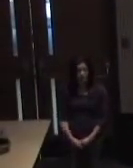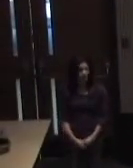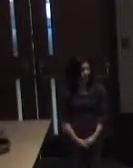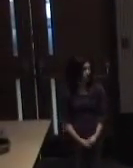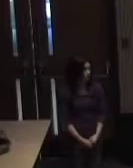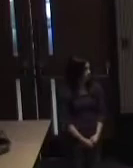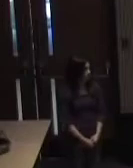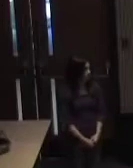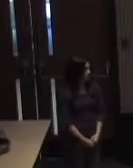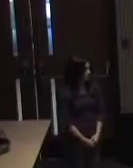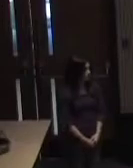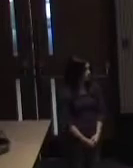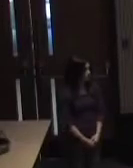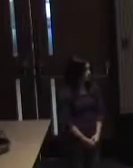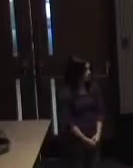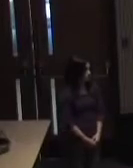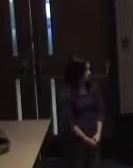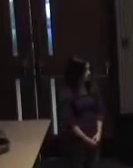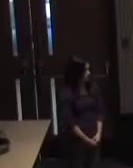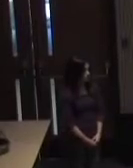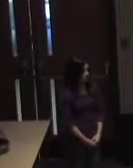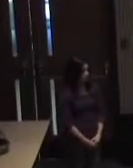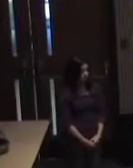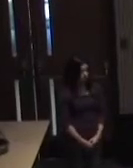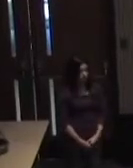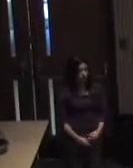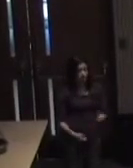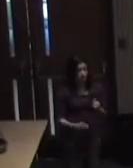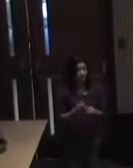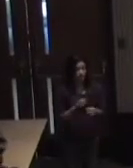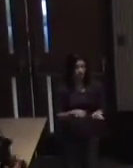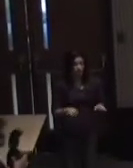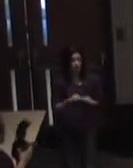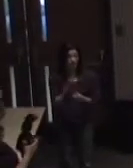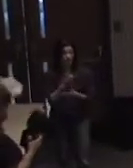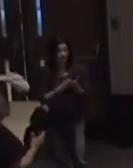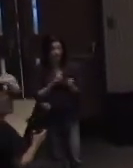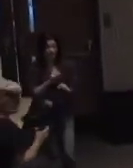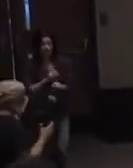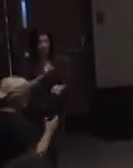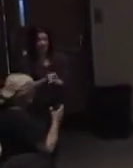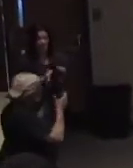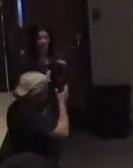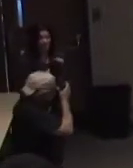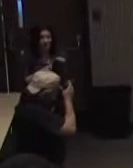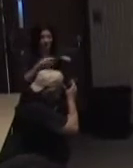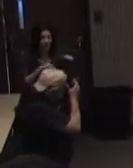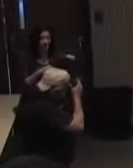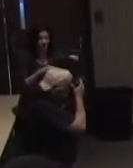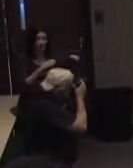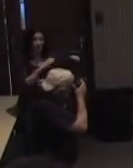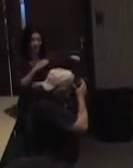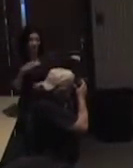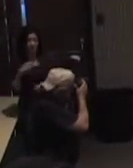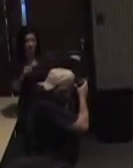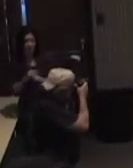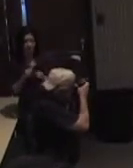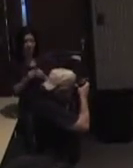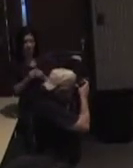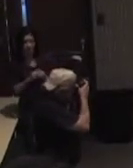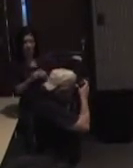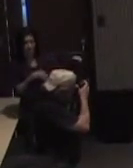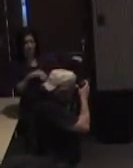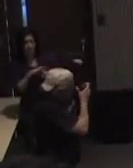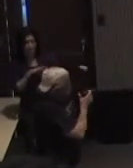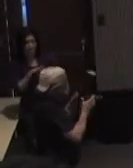I am glad to do that. One of the most important parts of the job of a member of Congress is to work with local officials, and one of the